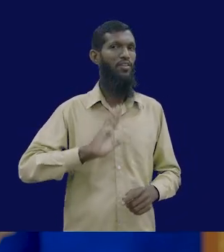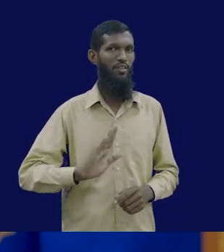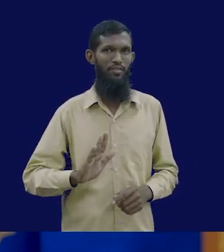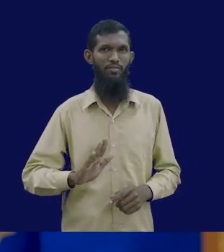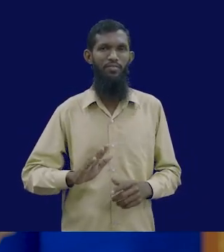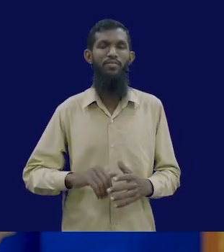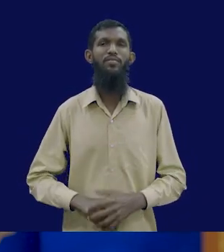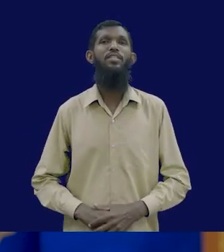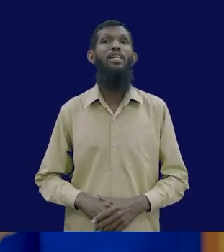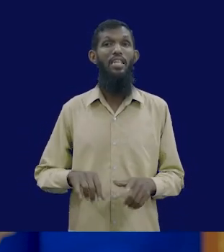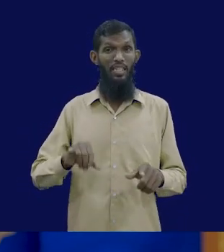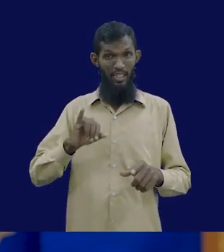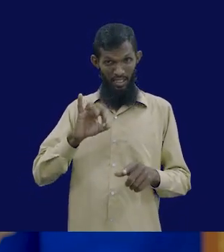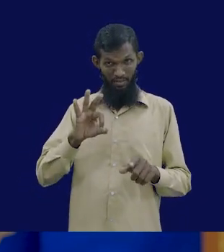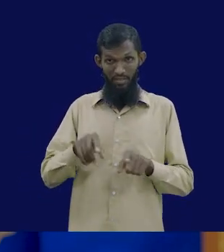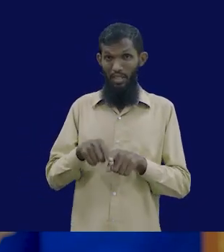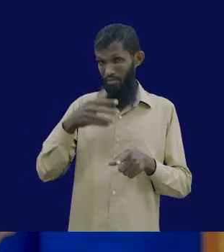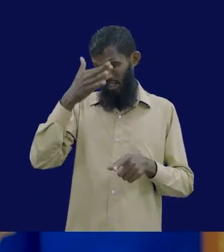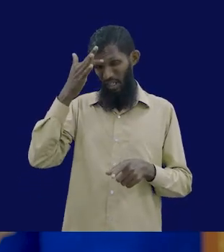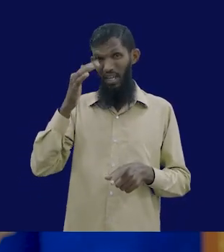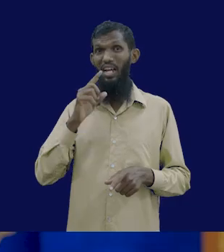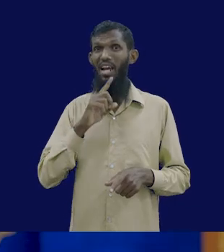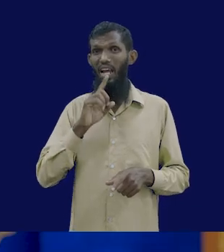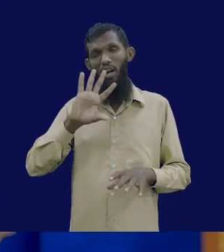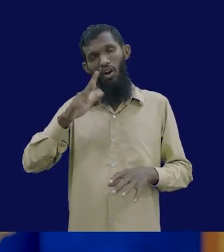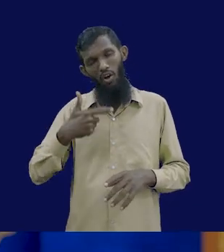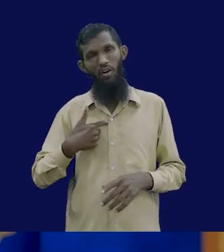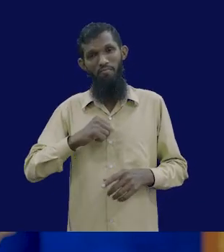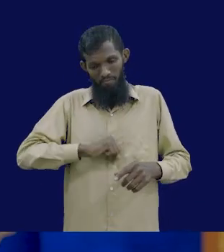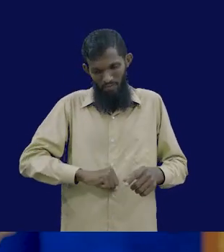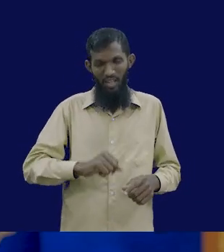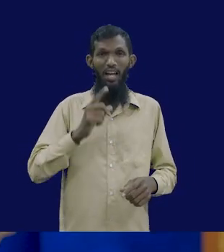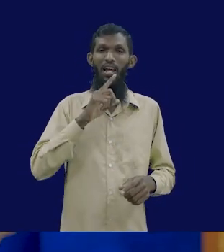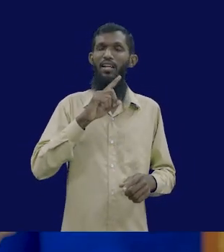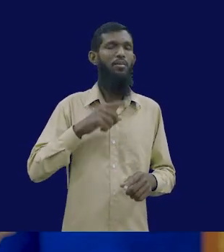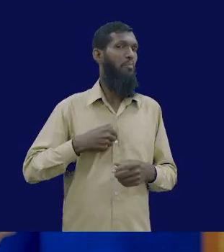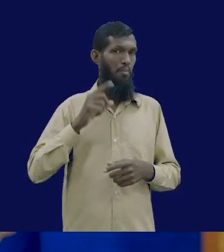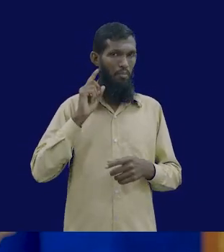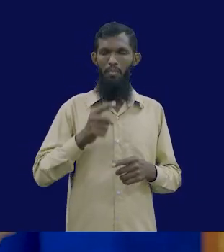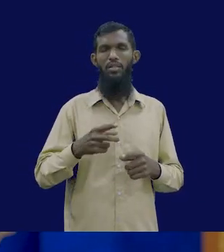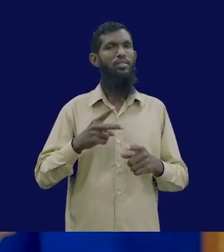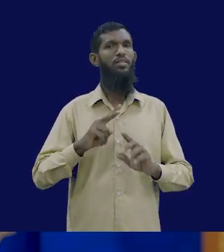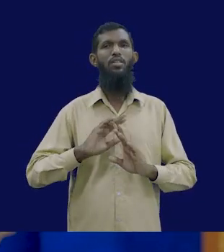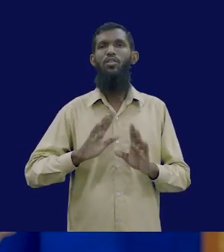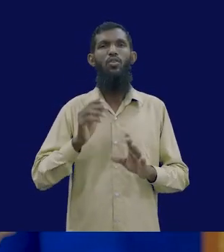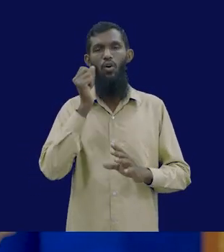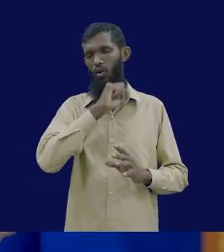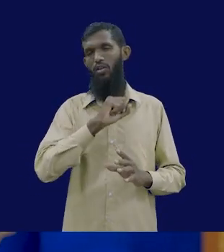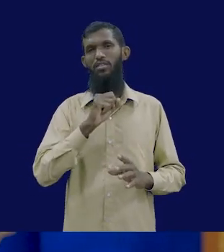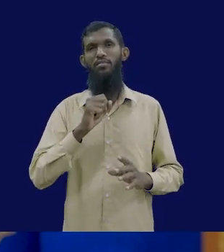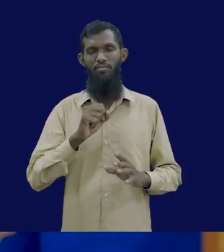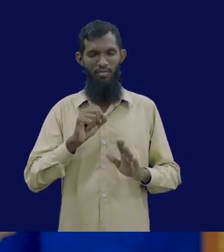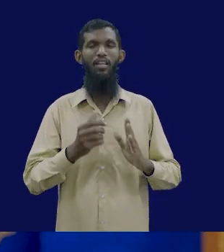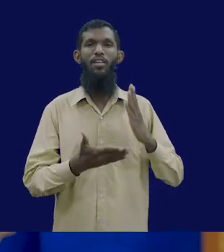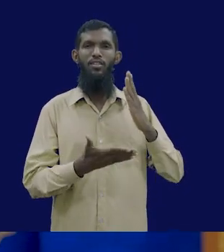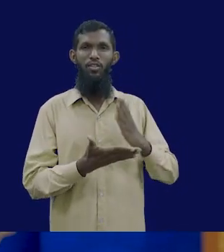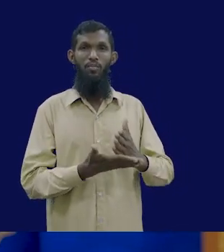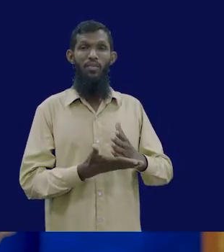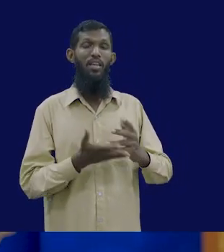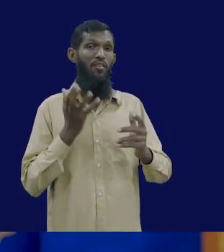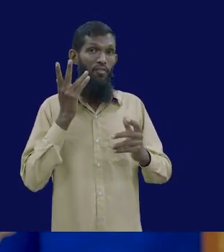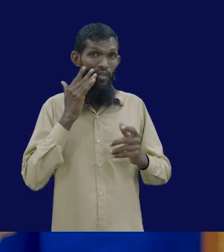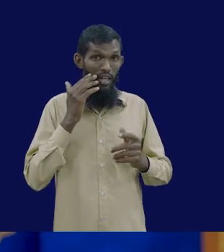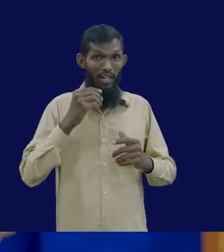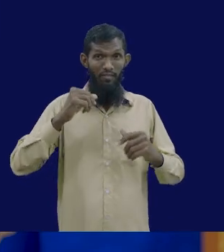as they do not have to fast if these two things occur. And after they